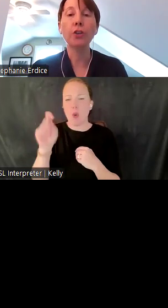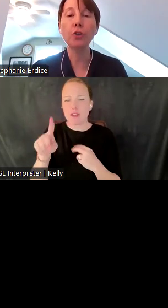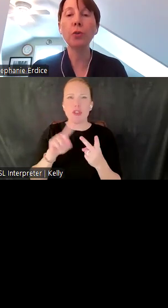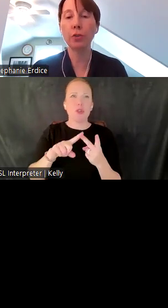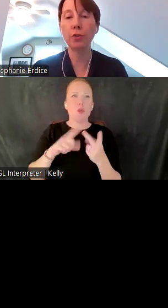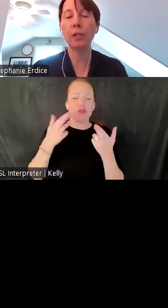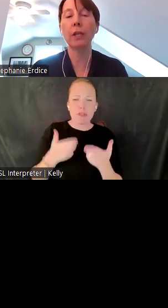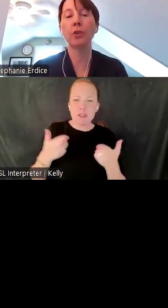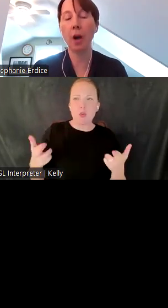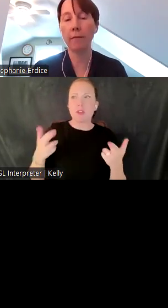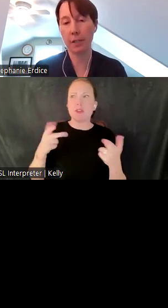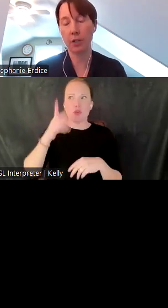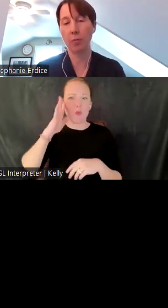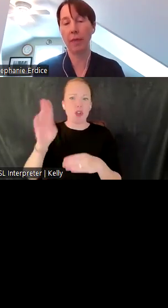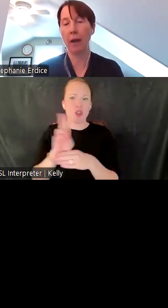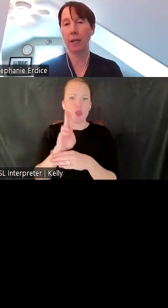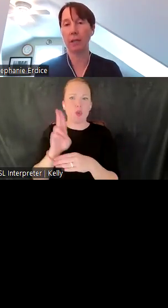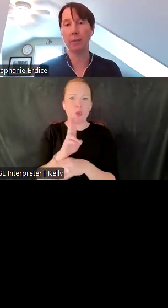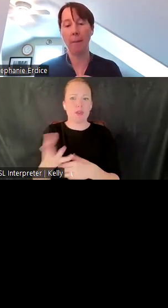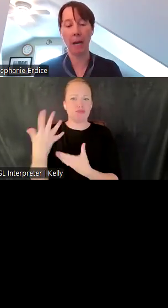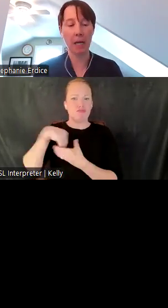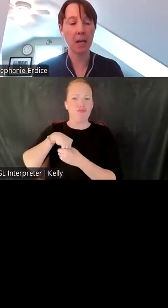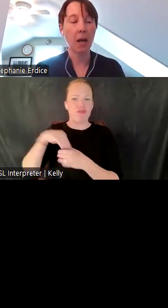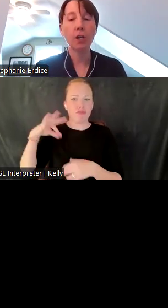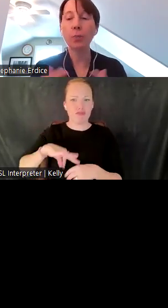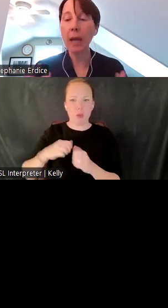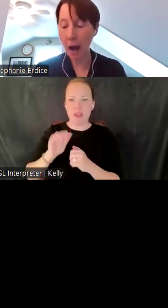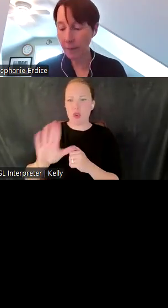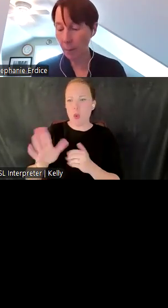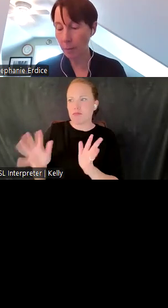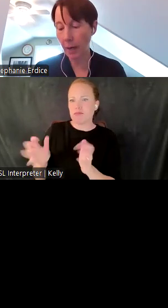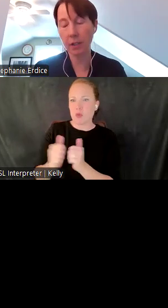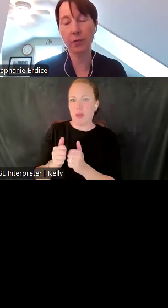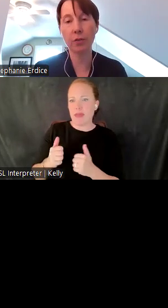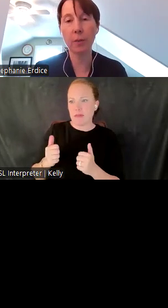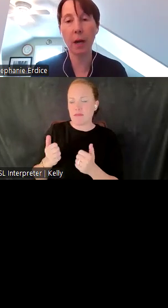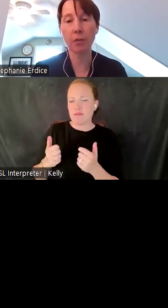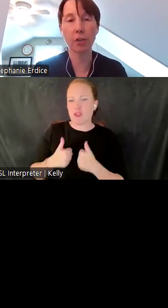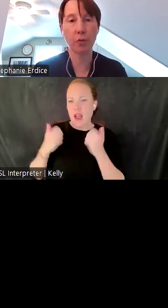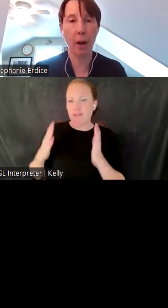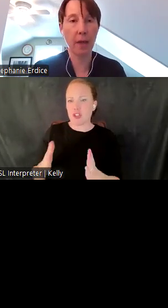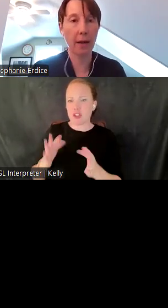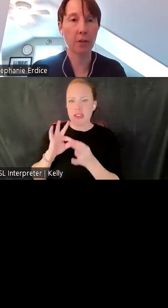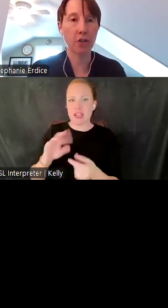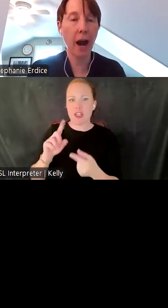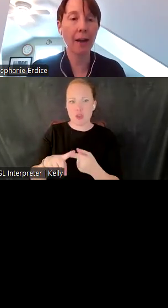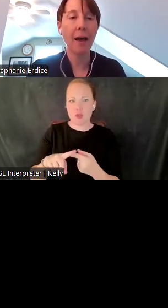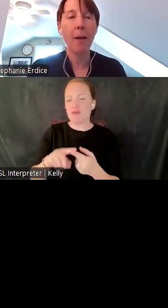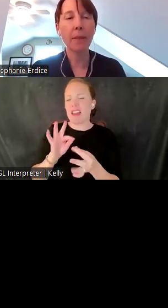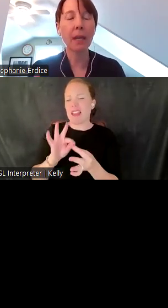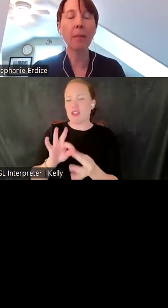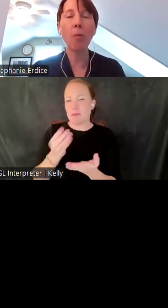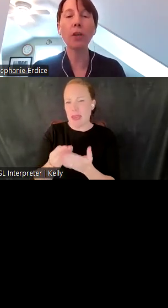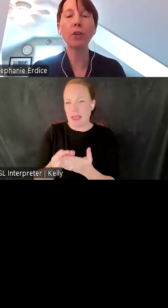tool you will use in your conversation with advocates about money. So we have a couple minutes for you to be able to drop that in the